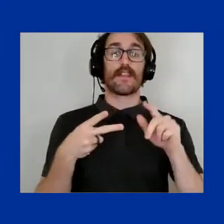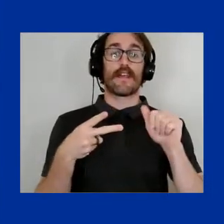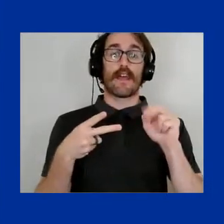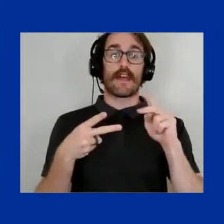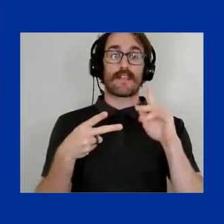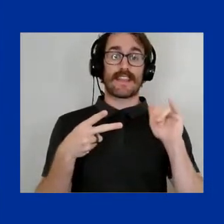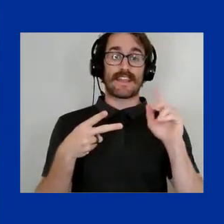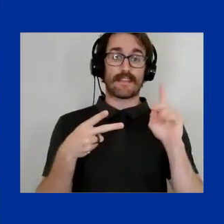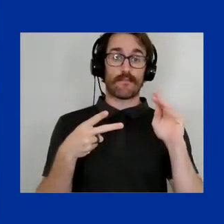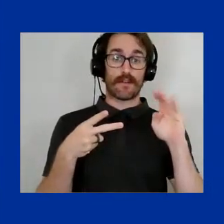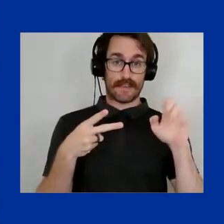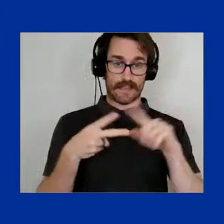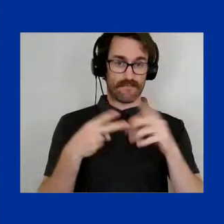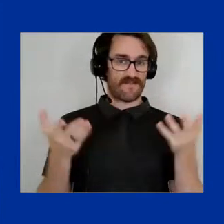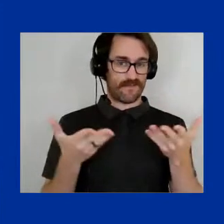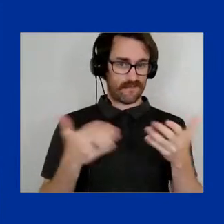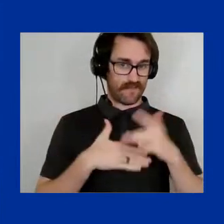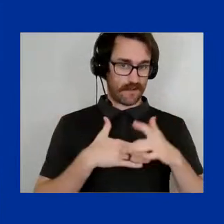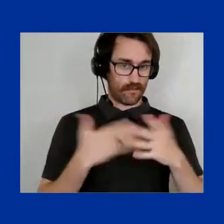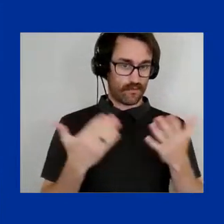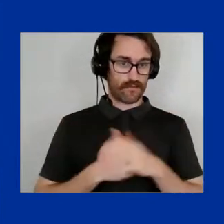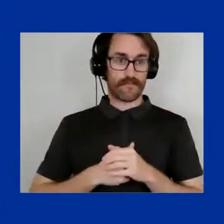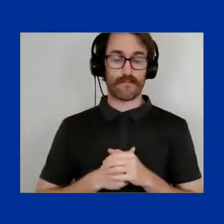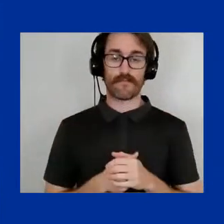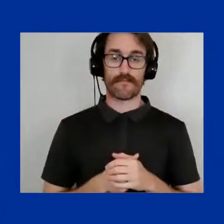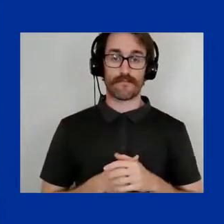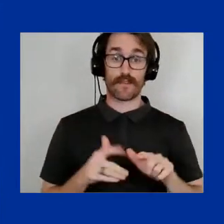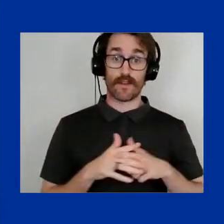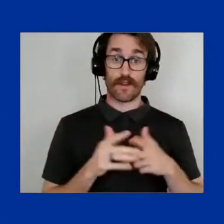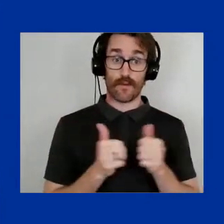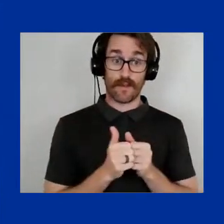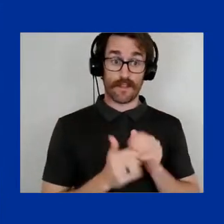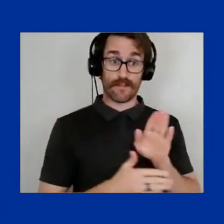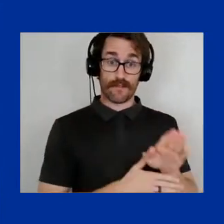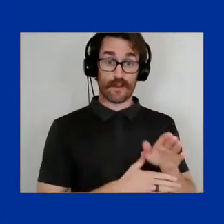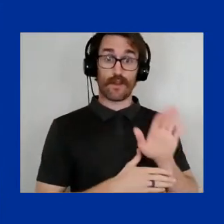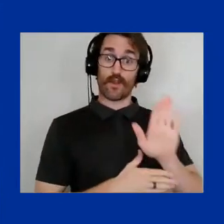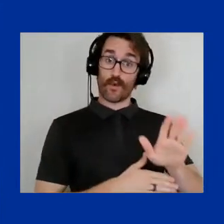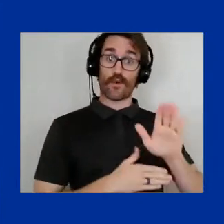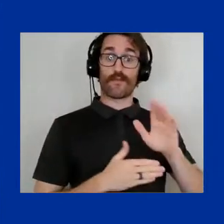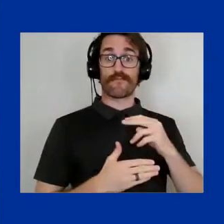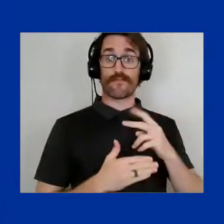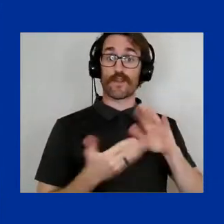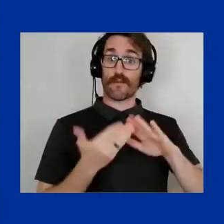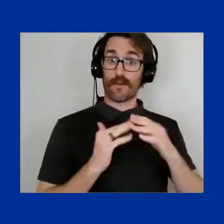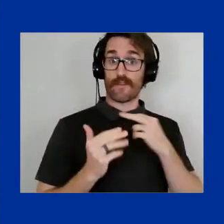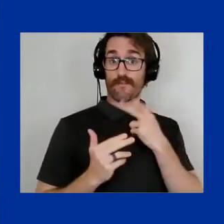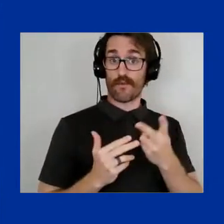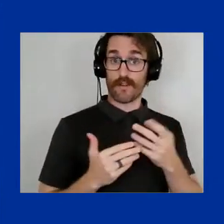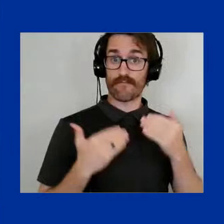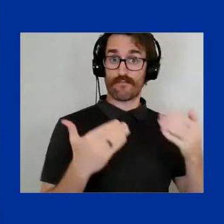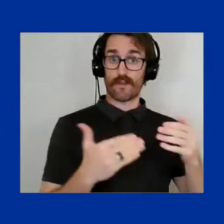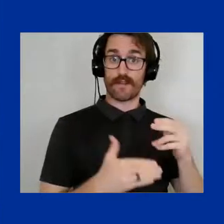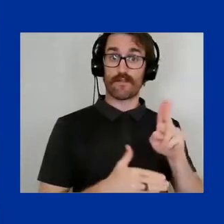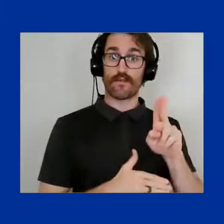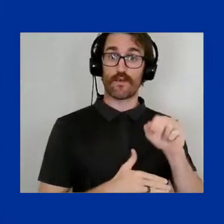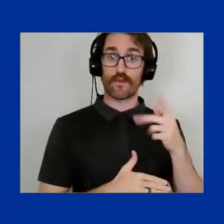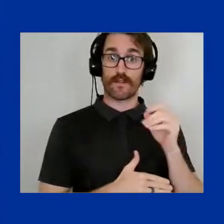with Patrick Uguccioni, your community voice, first up. Hi, good afternoon, thank